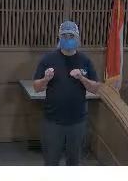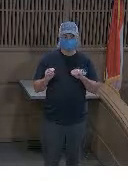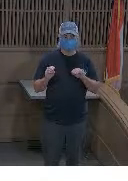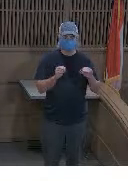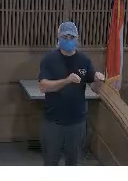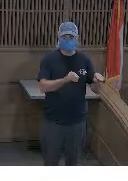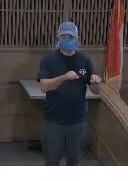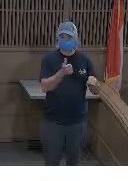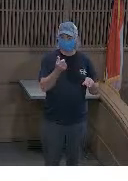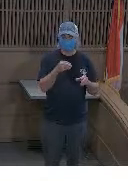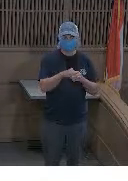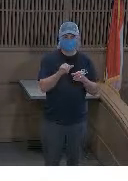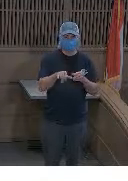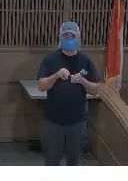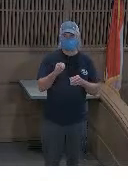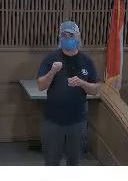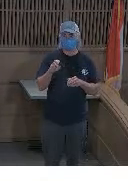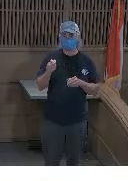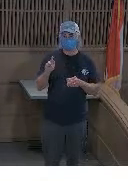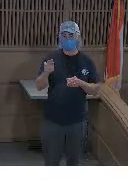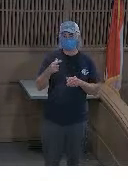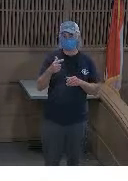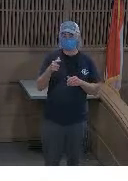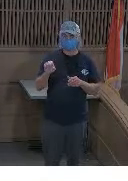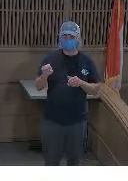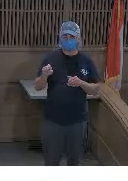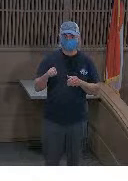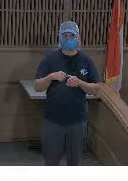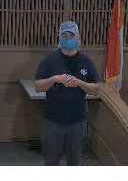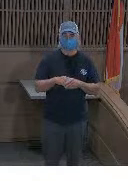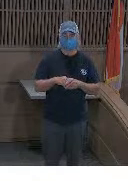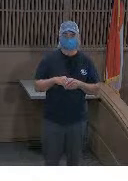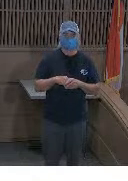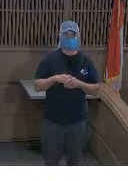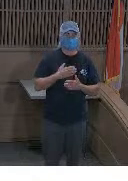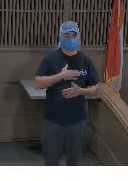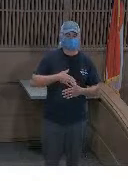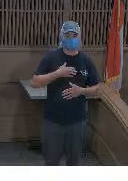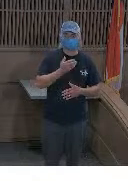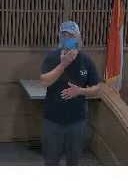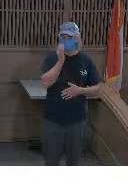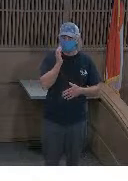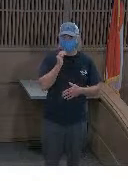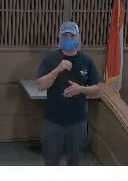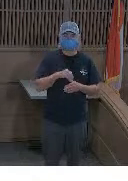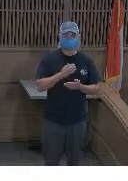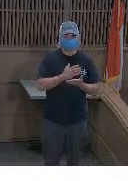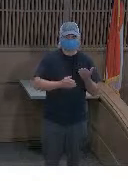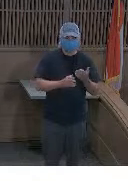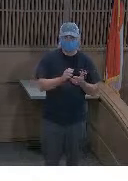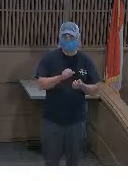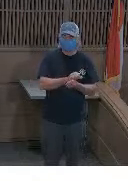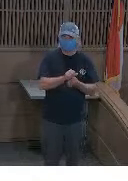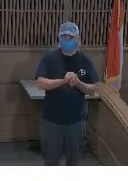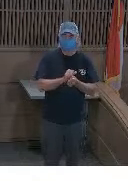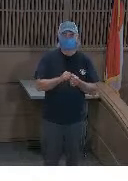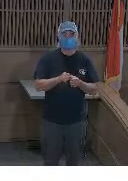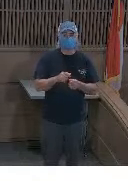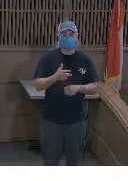if we do what we need to do, practice social distance, wear a mask, consider the vaccination, I